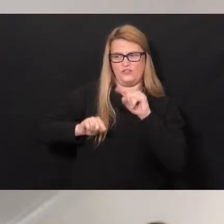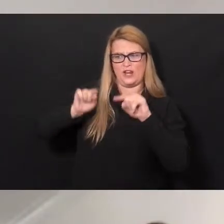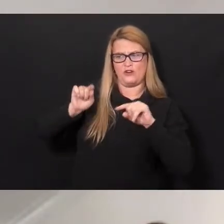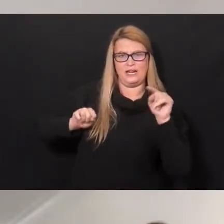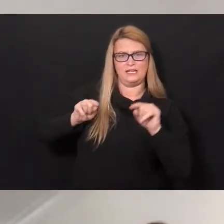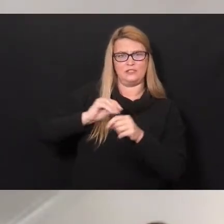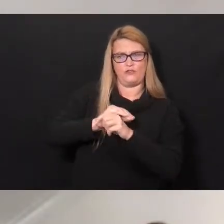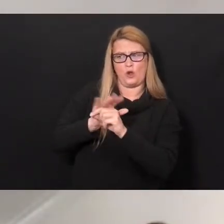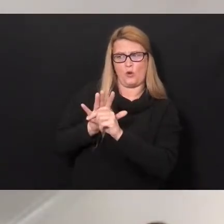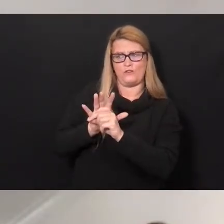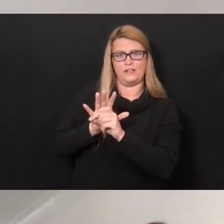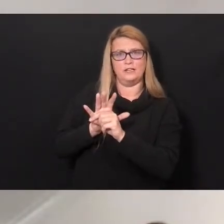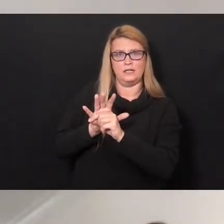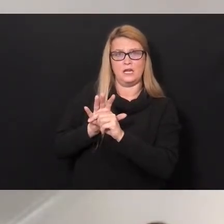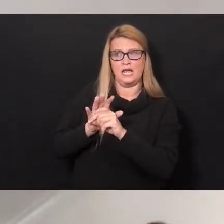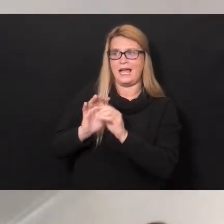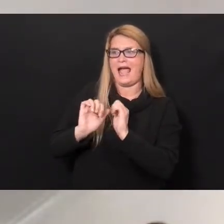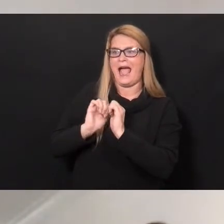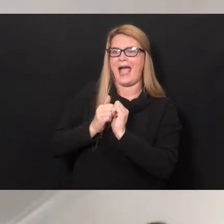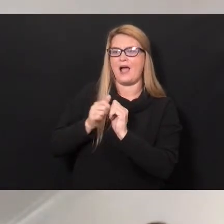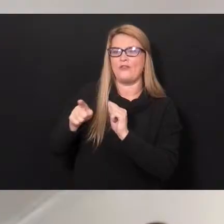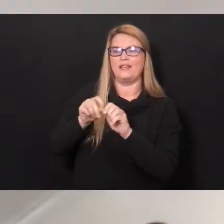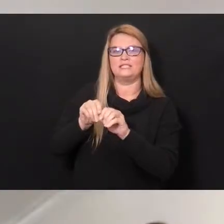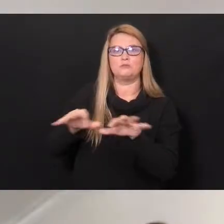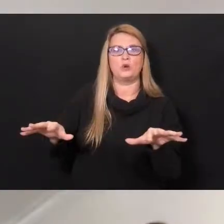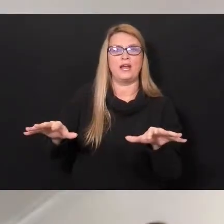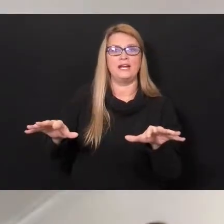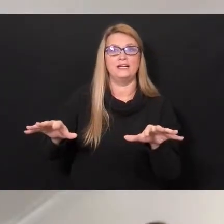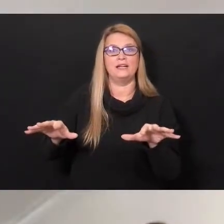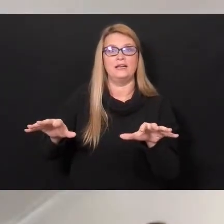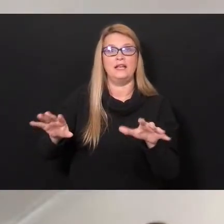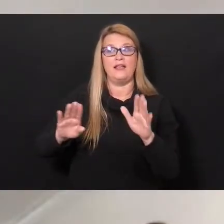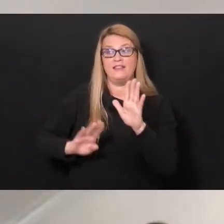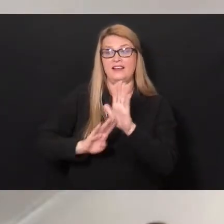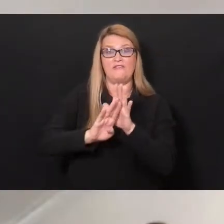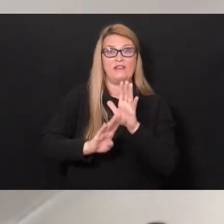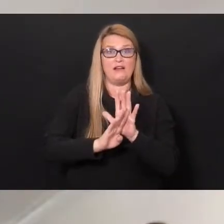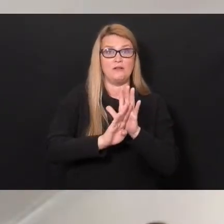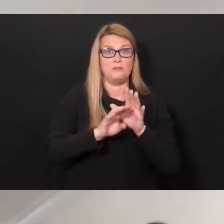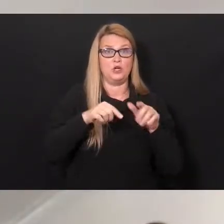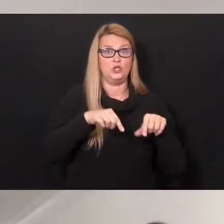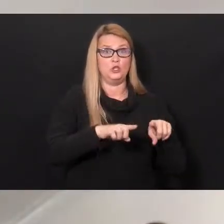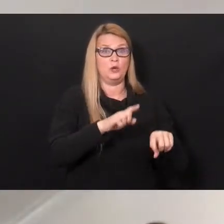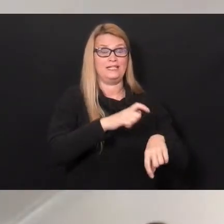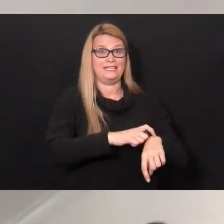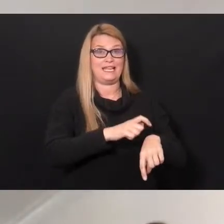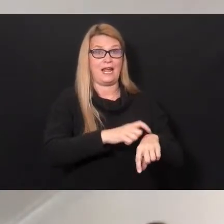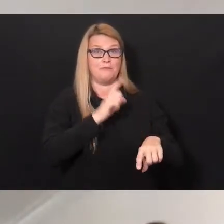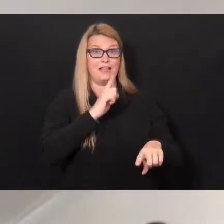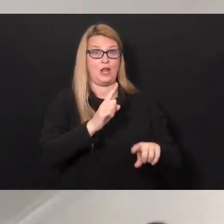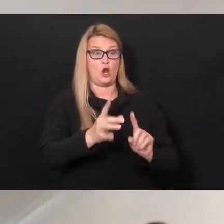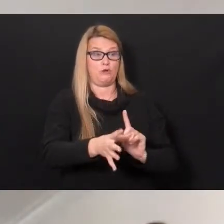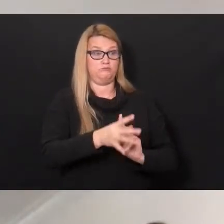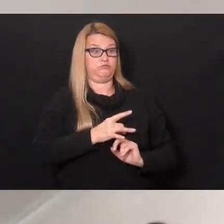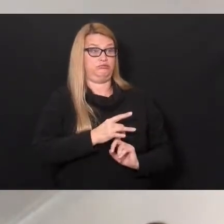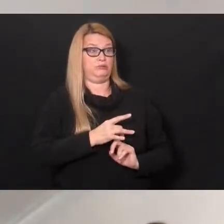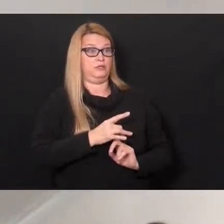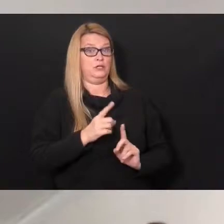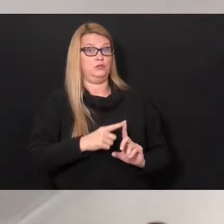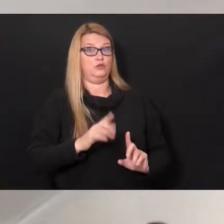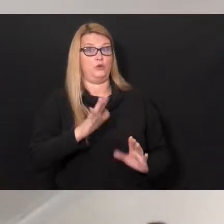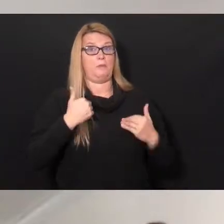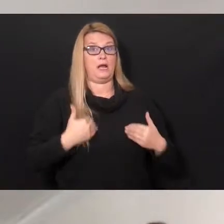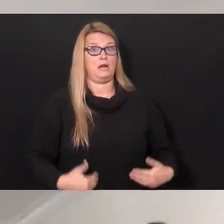viral variants spread is that they mutate during the time that they're infecting us. So the best